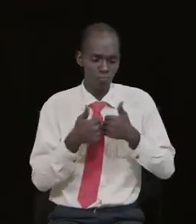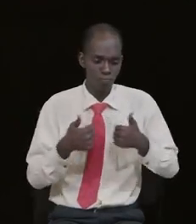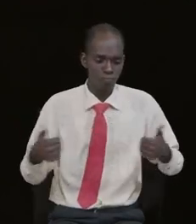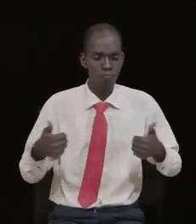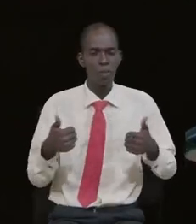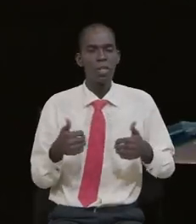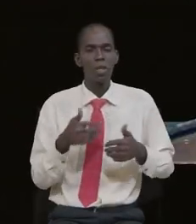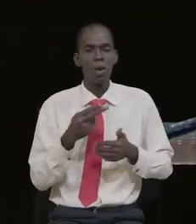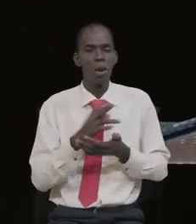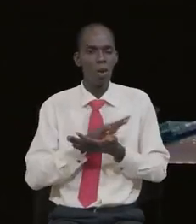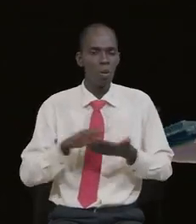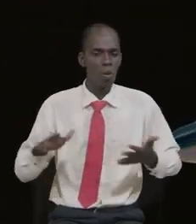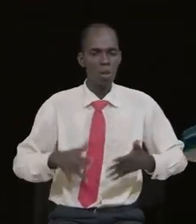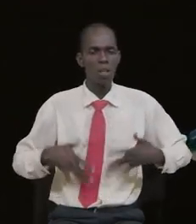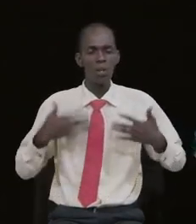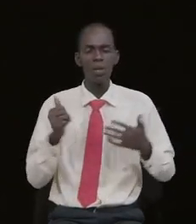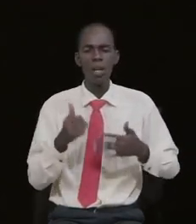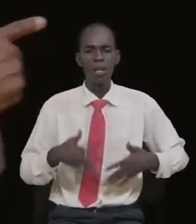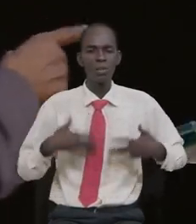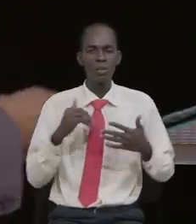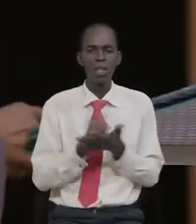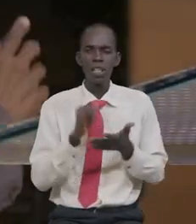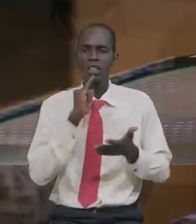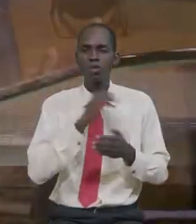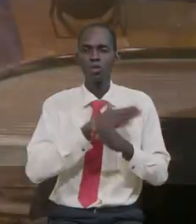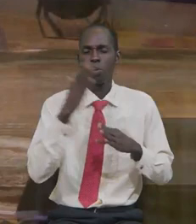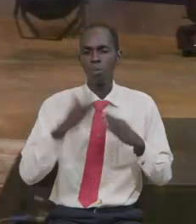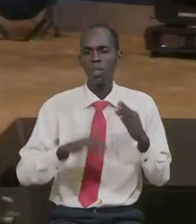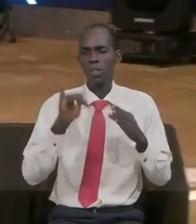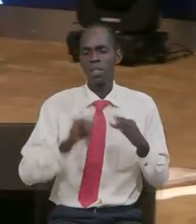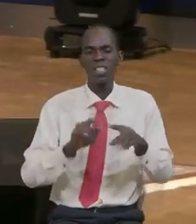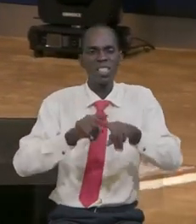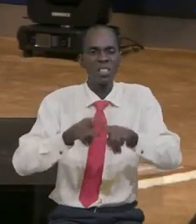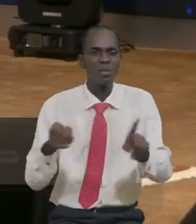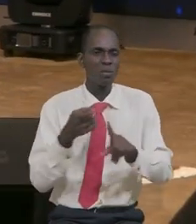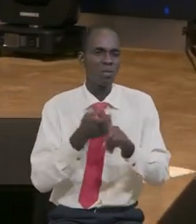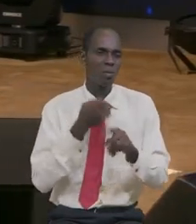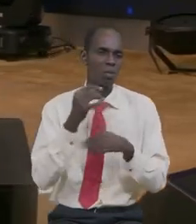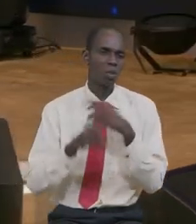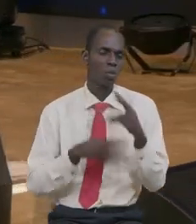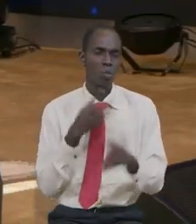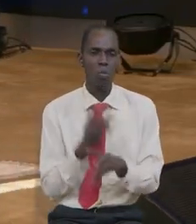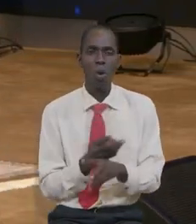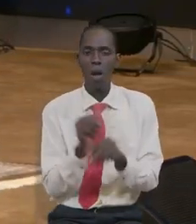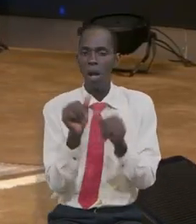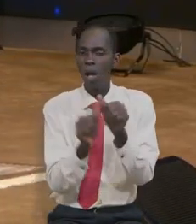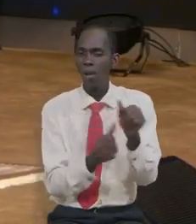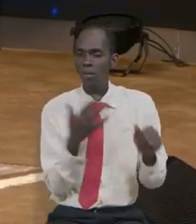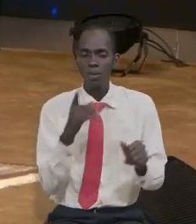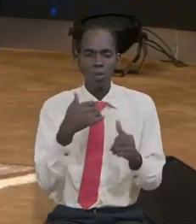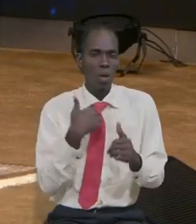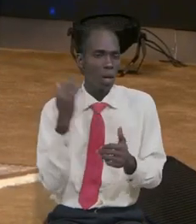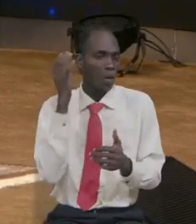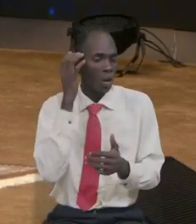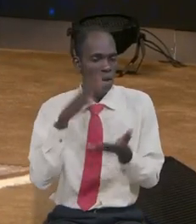a life that is totally different from the world. It says everything you've learned about the